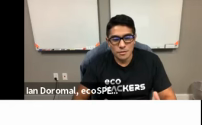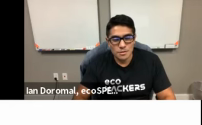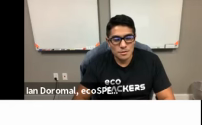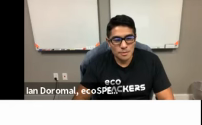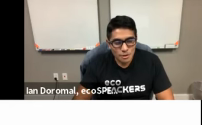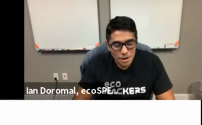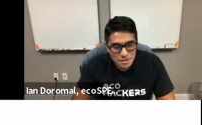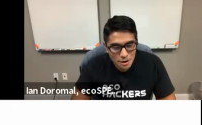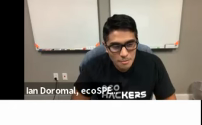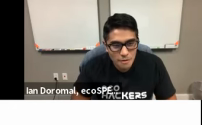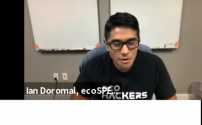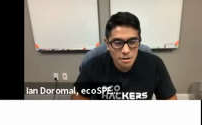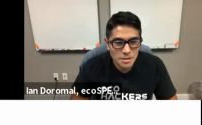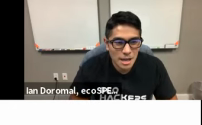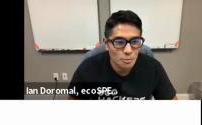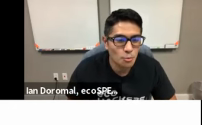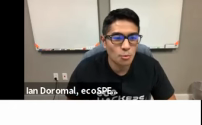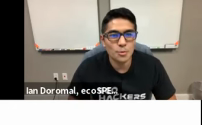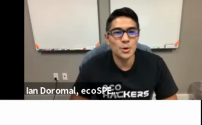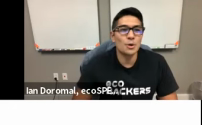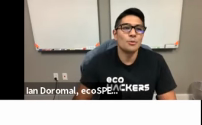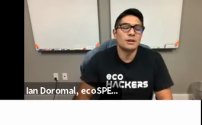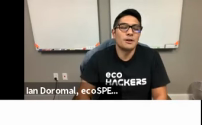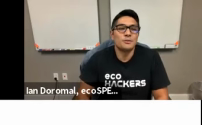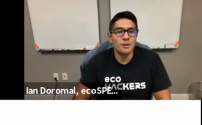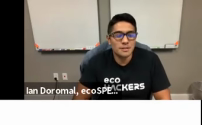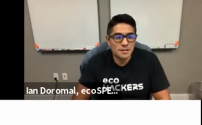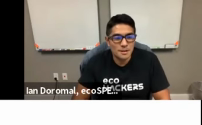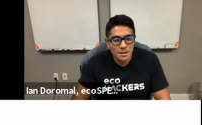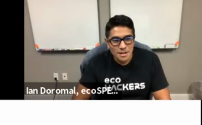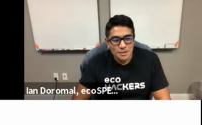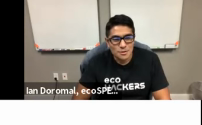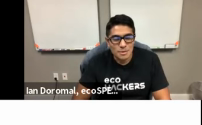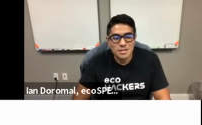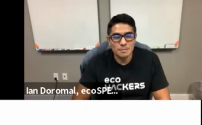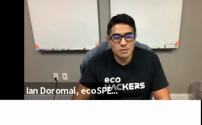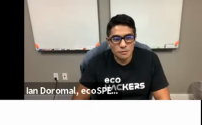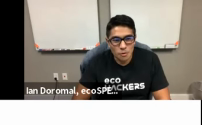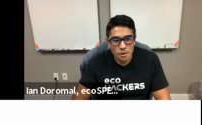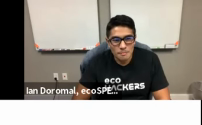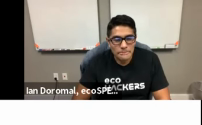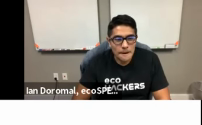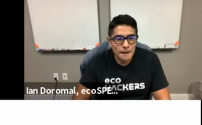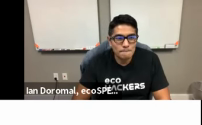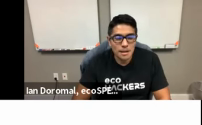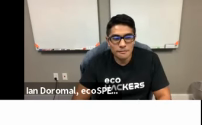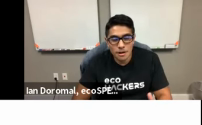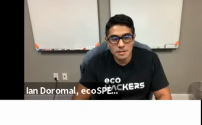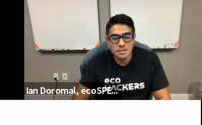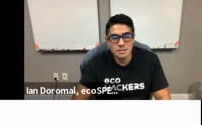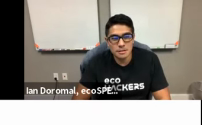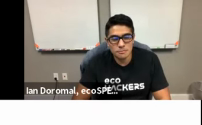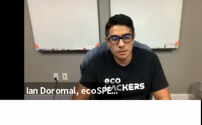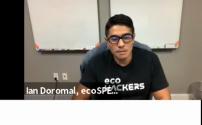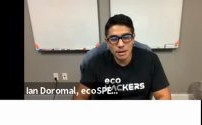And of course, if you just you create a startup, you have to understand, you know, what are you going to be a substitute for? And for